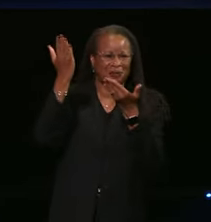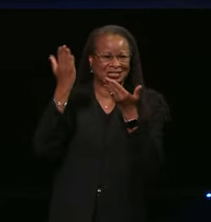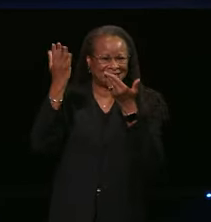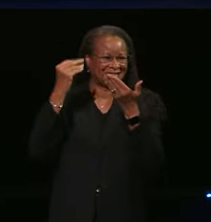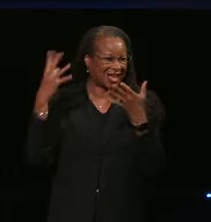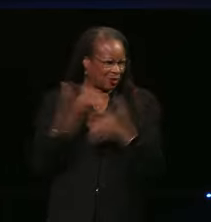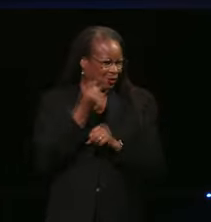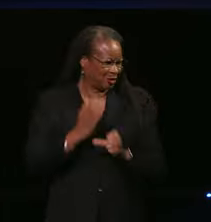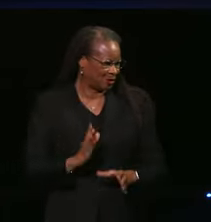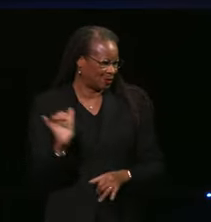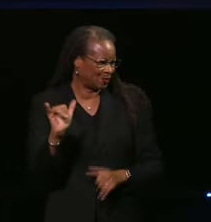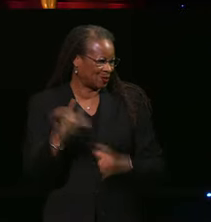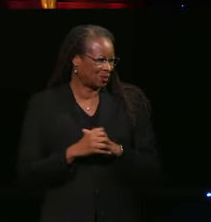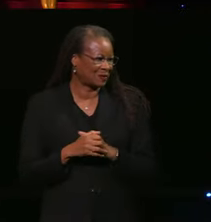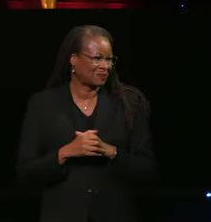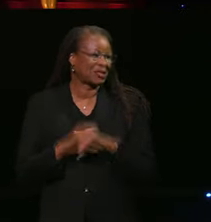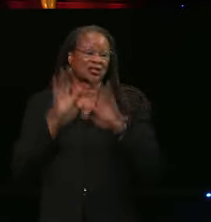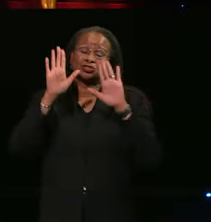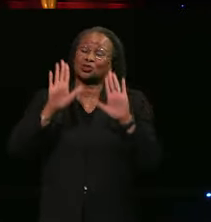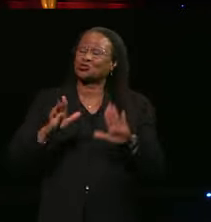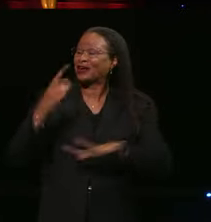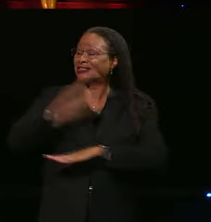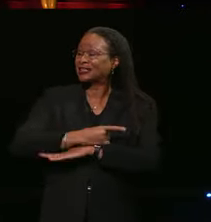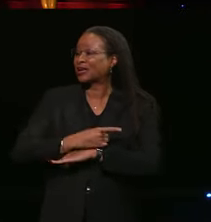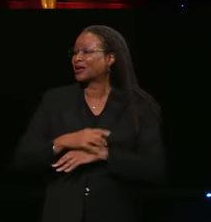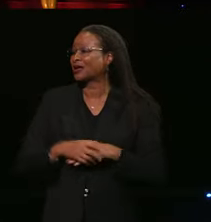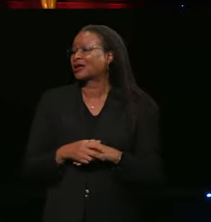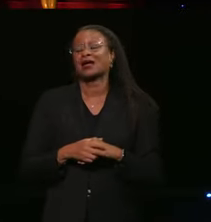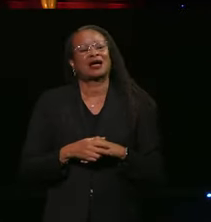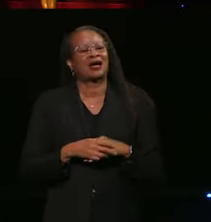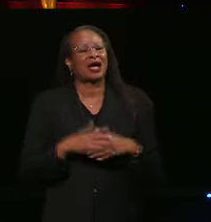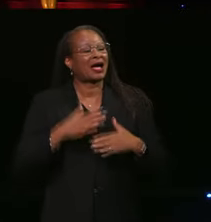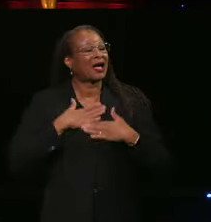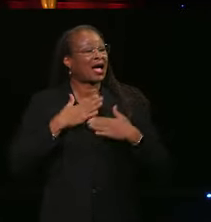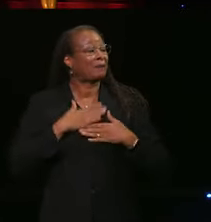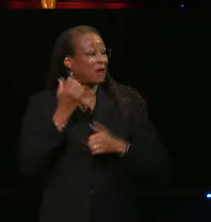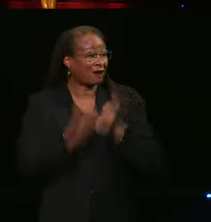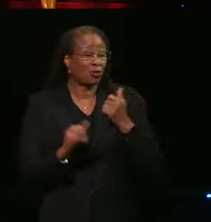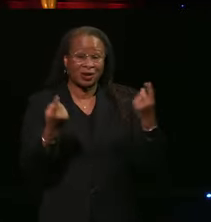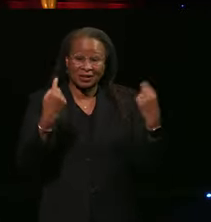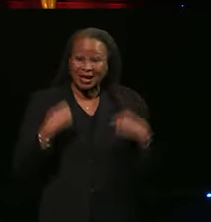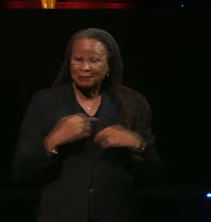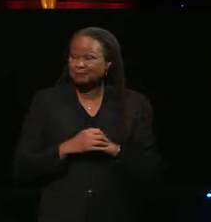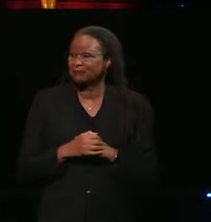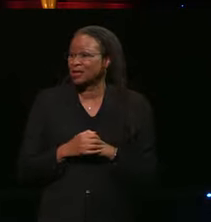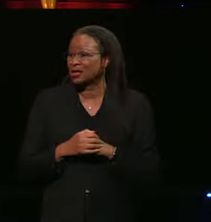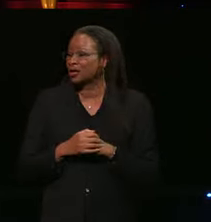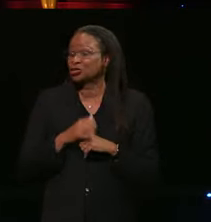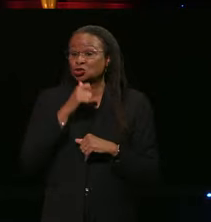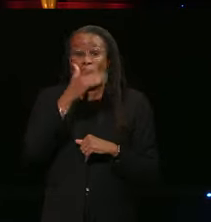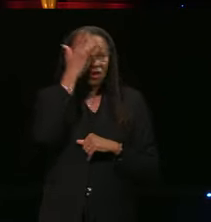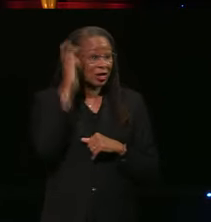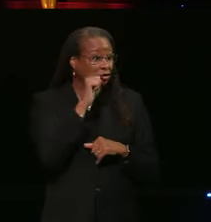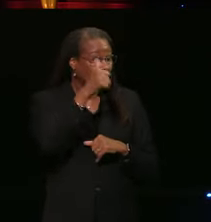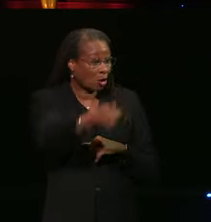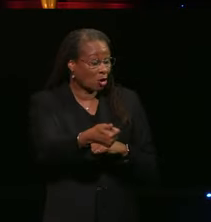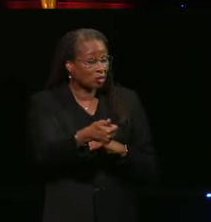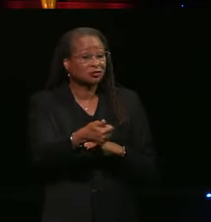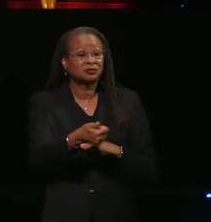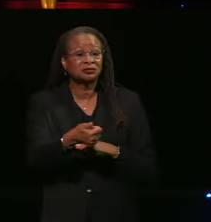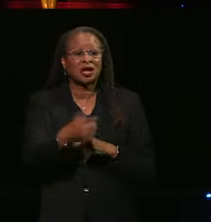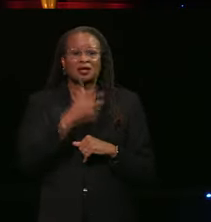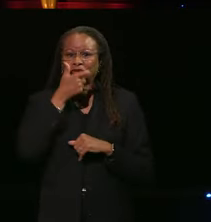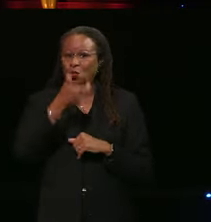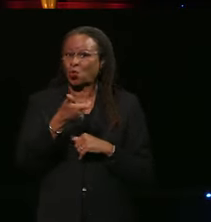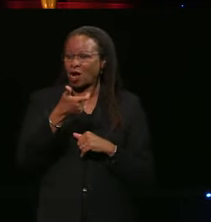winners. So it's a great day. I'm glad. We're very happy everybody came. Don't forget tomorrow to